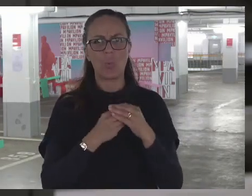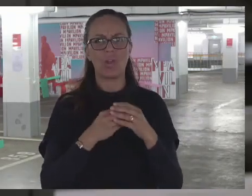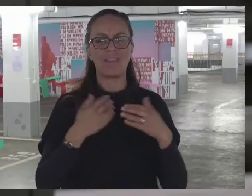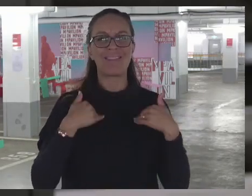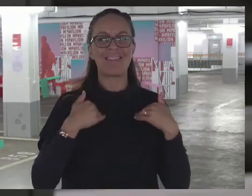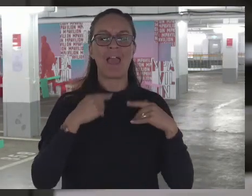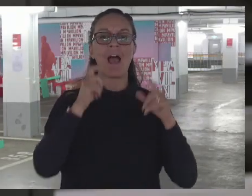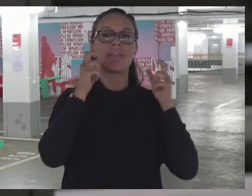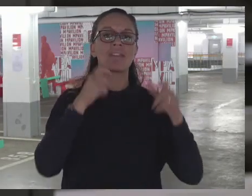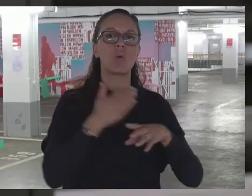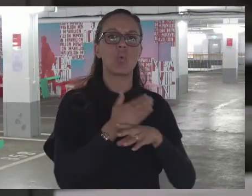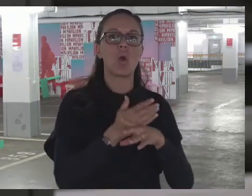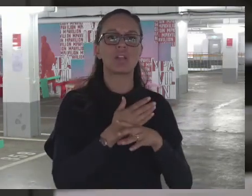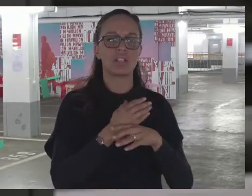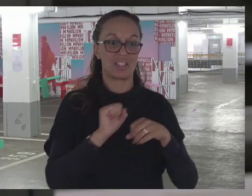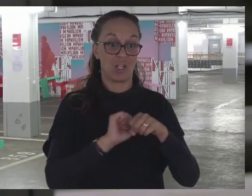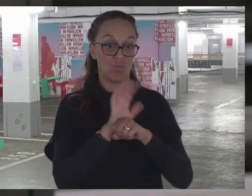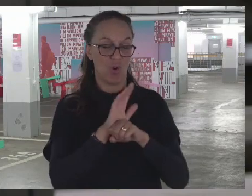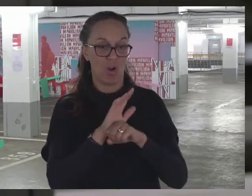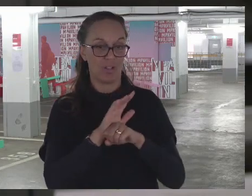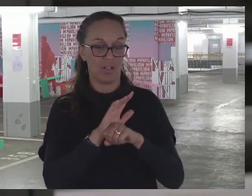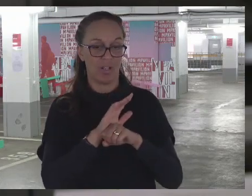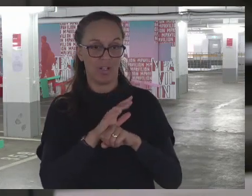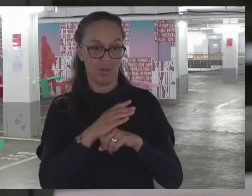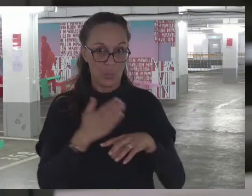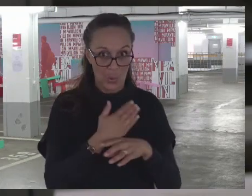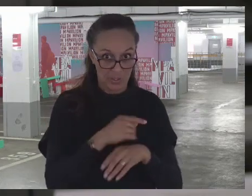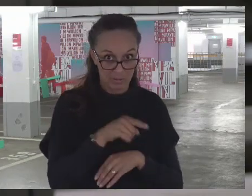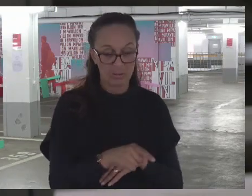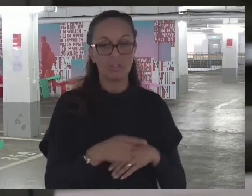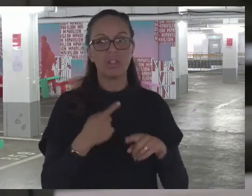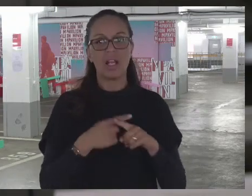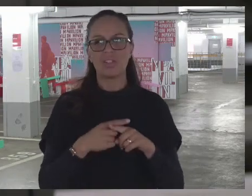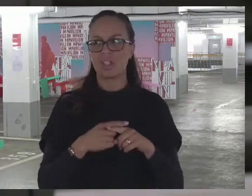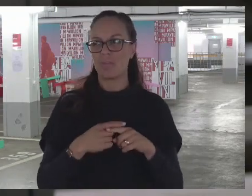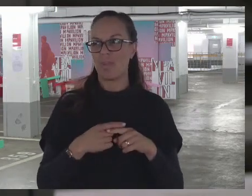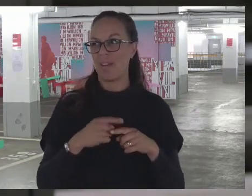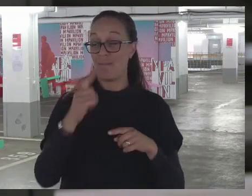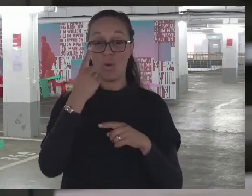in Victoria. But in the meantime, please join me in a big round of applause to thank